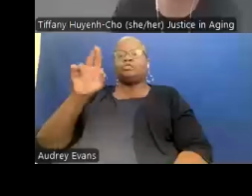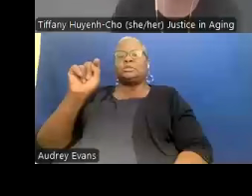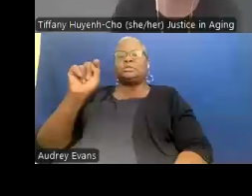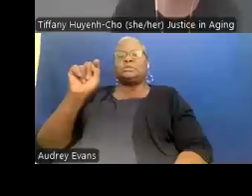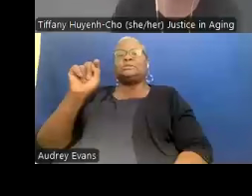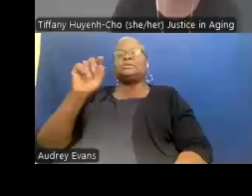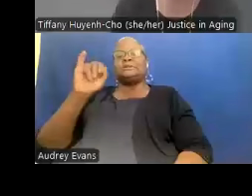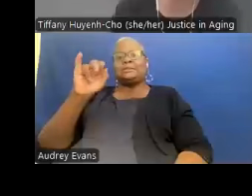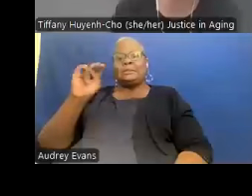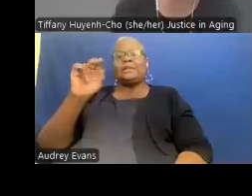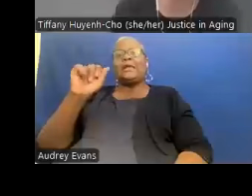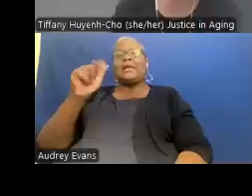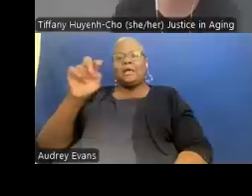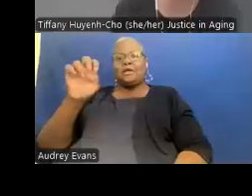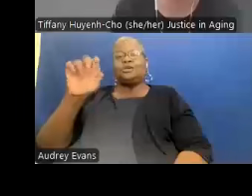info@justiceandaging.org.